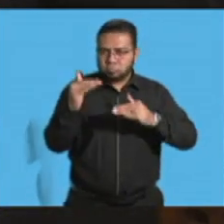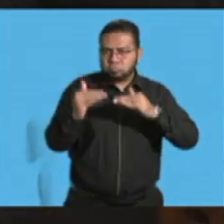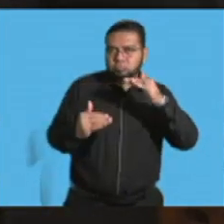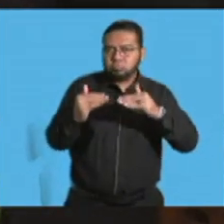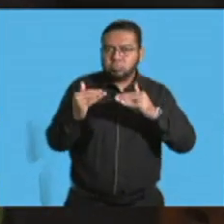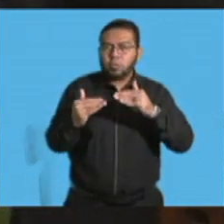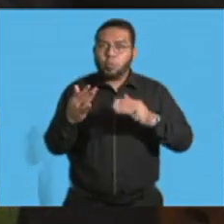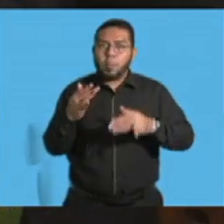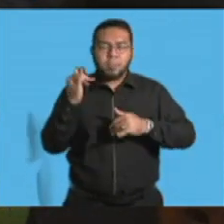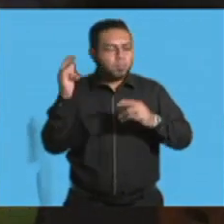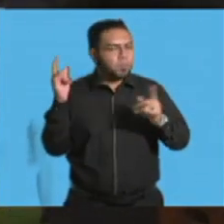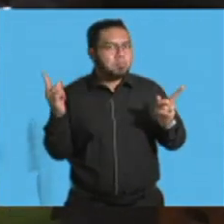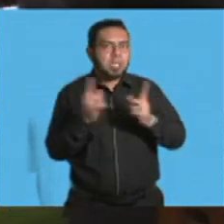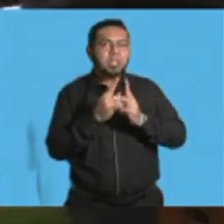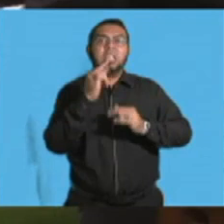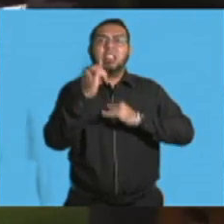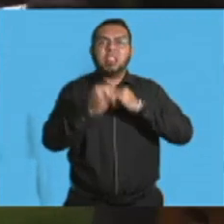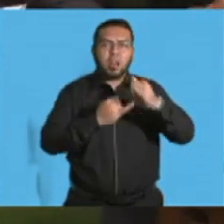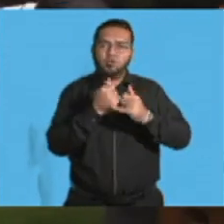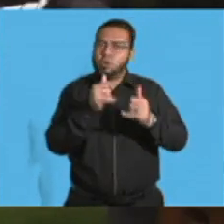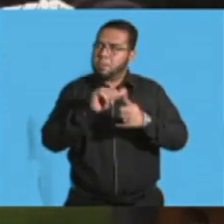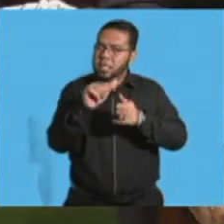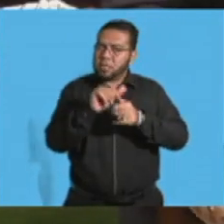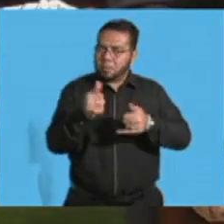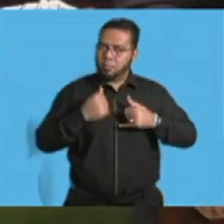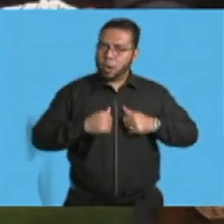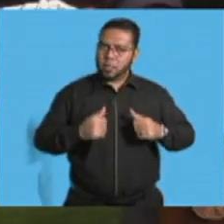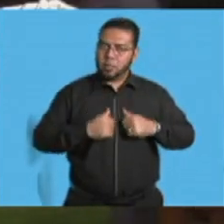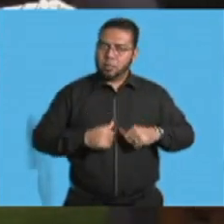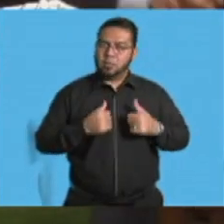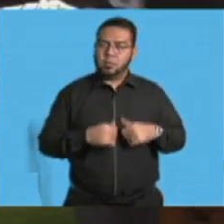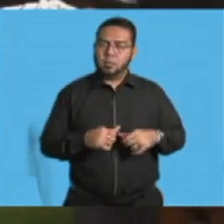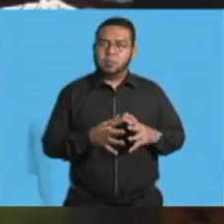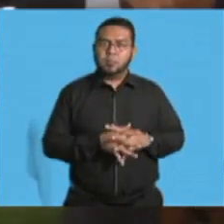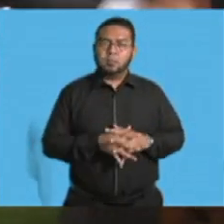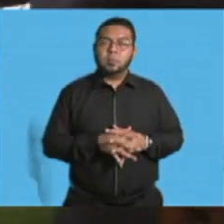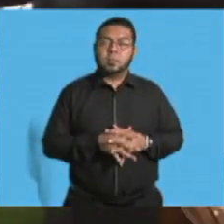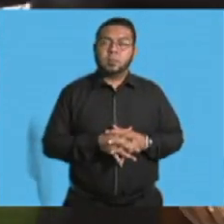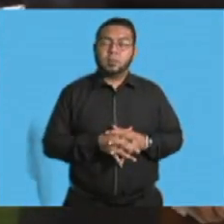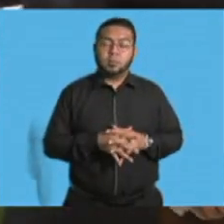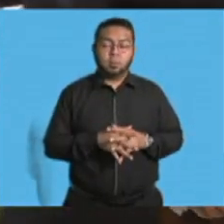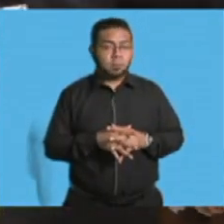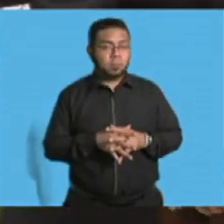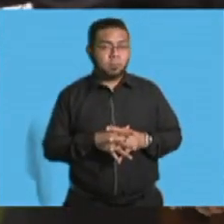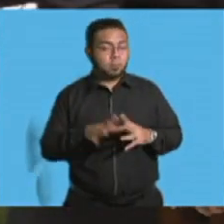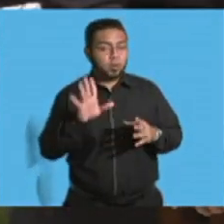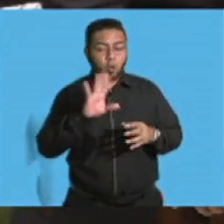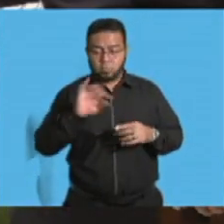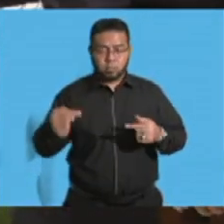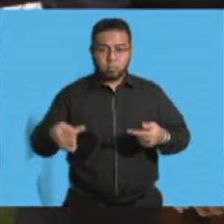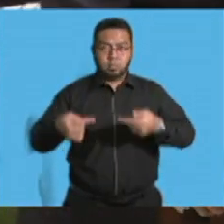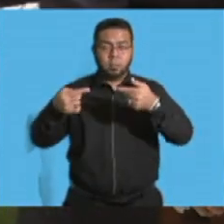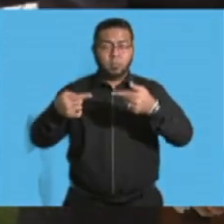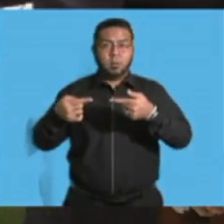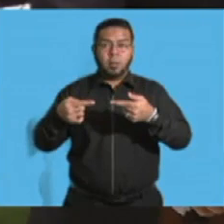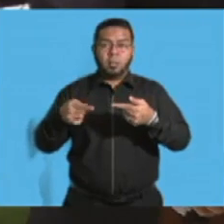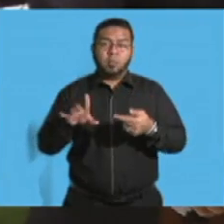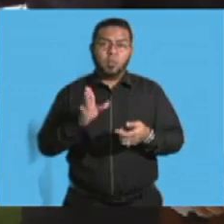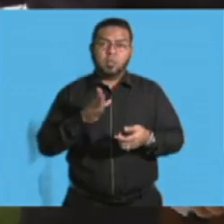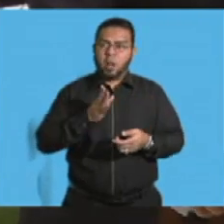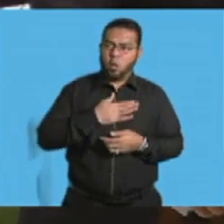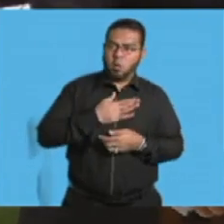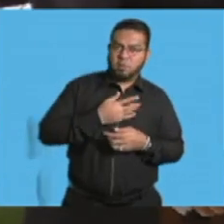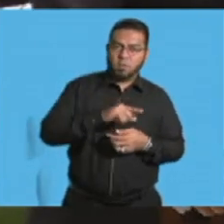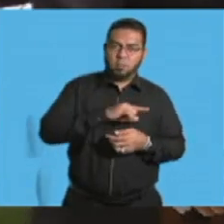on international best practice. Contrast this, Madam Speaker, with the sentiments touted by the other side when they outwardly appear sympathetic or